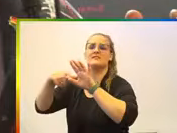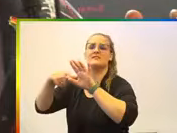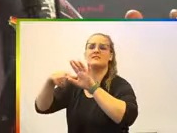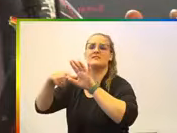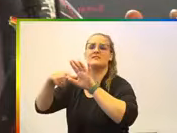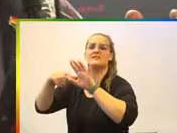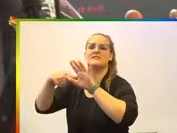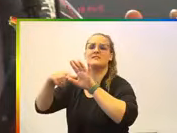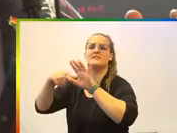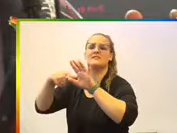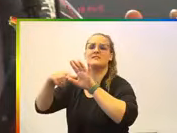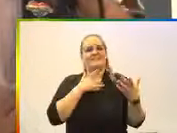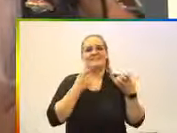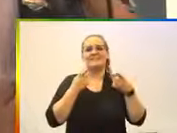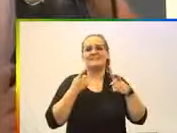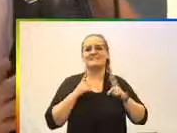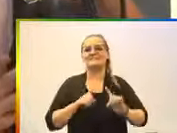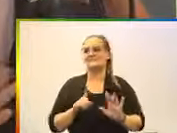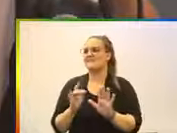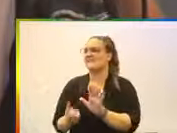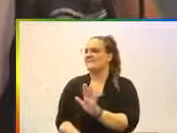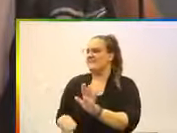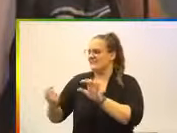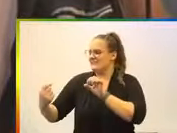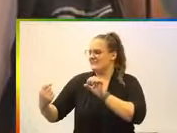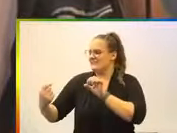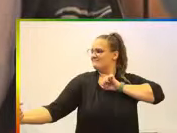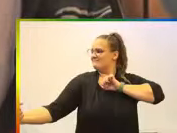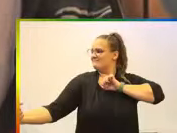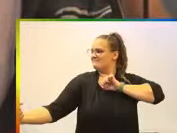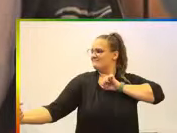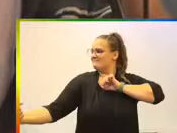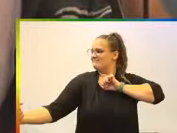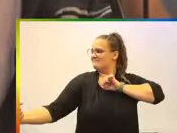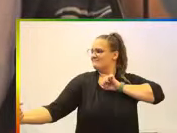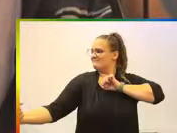suddenly. They're obvious, but